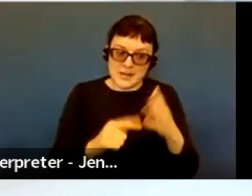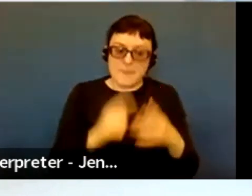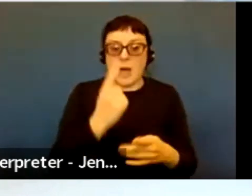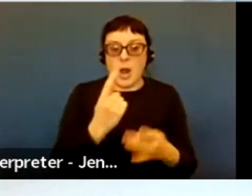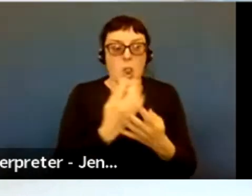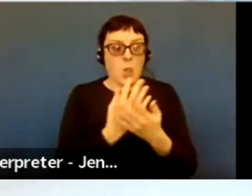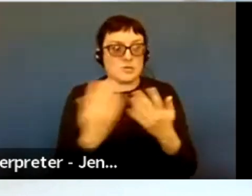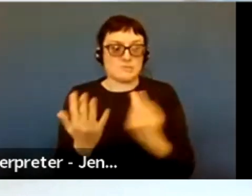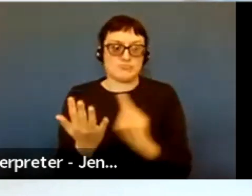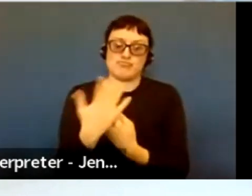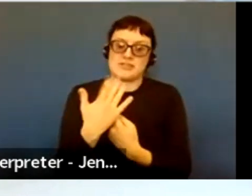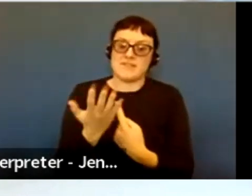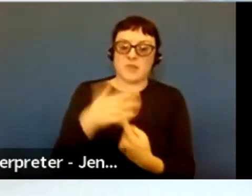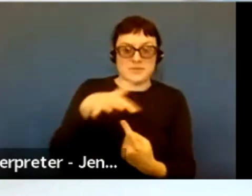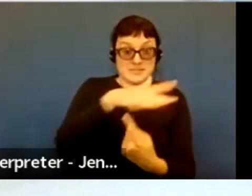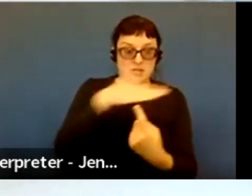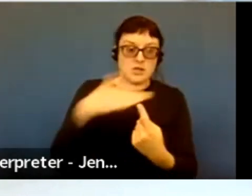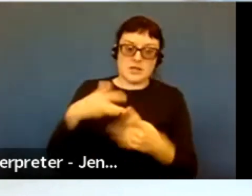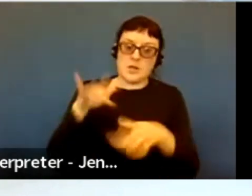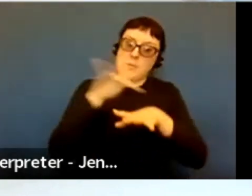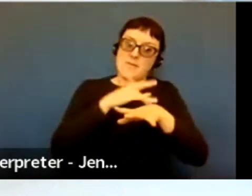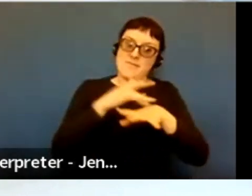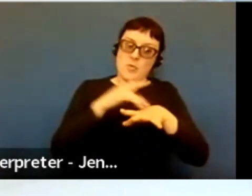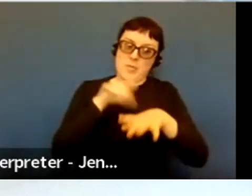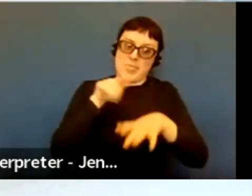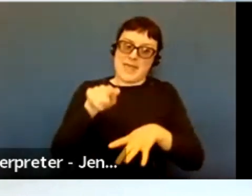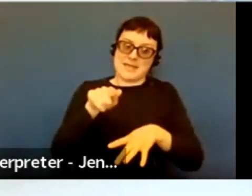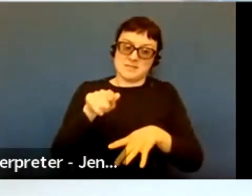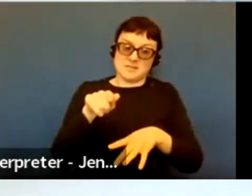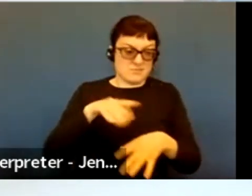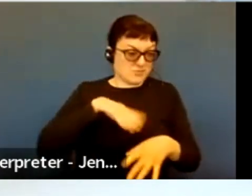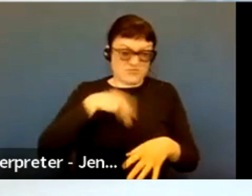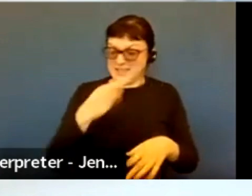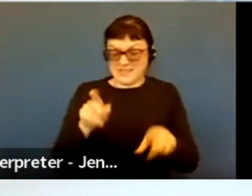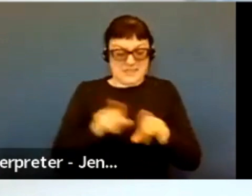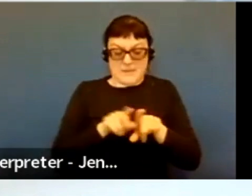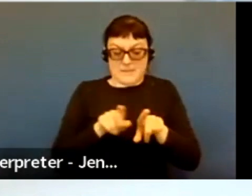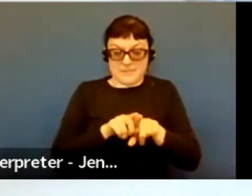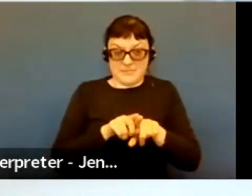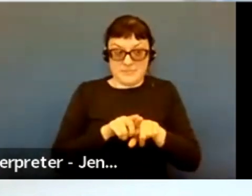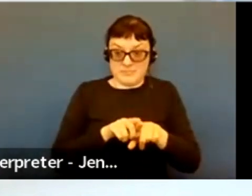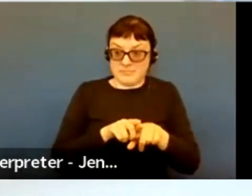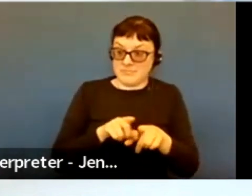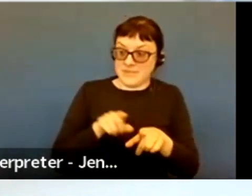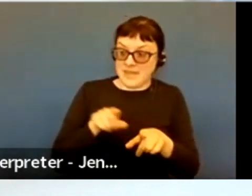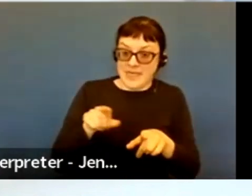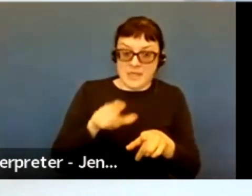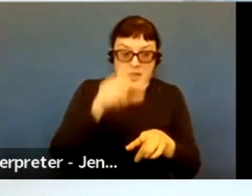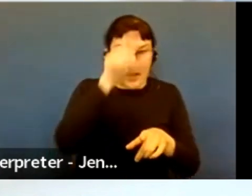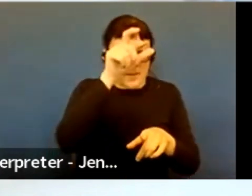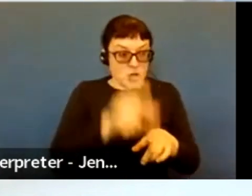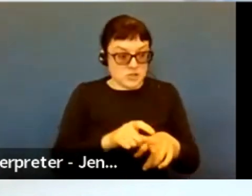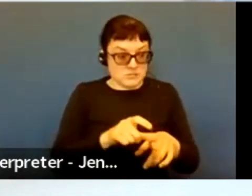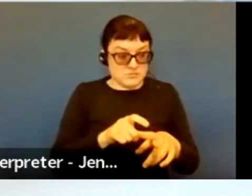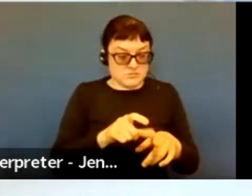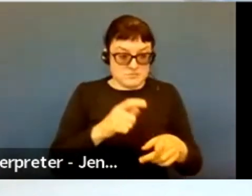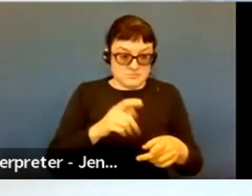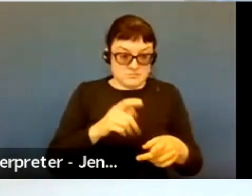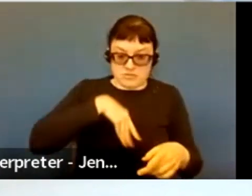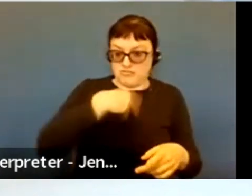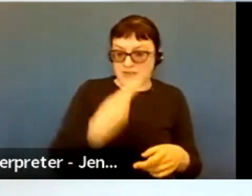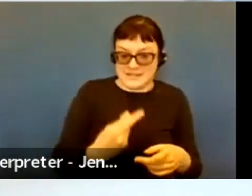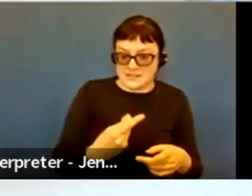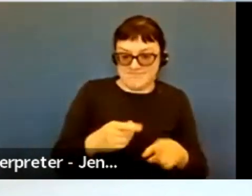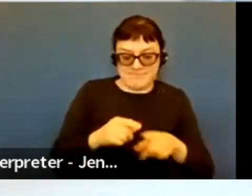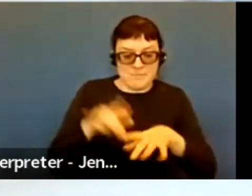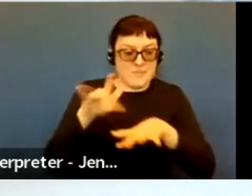it. So I can't see trans people are just like everybody else. And so they move into a different area of performance because